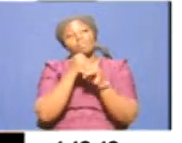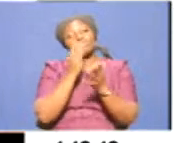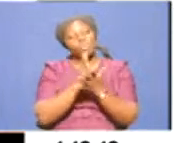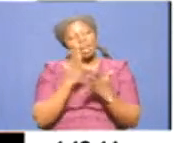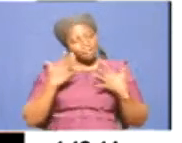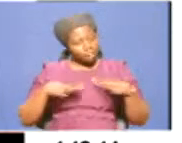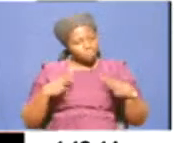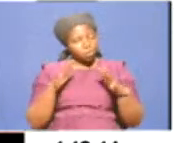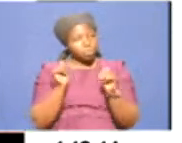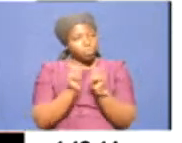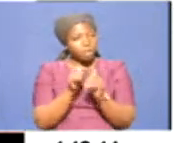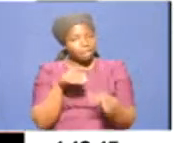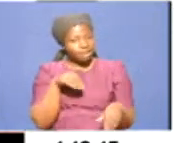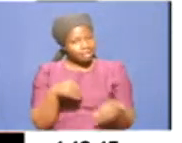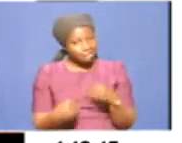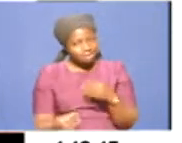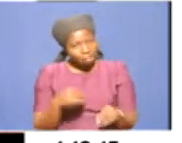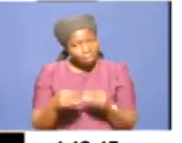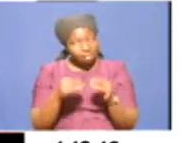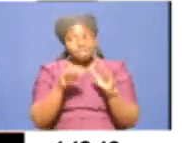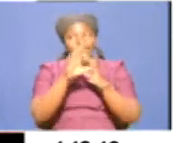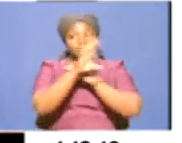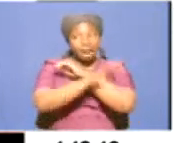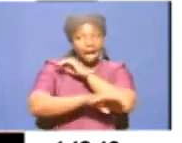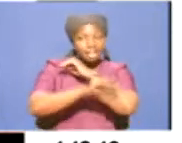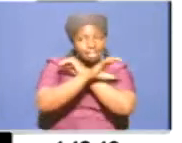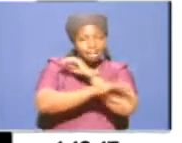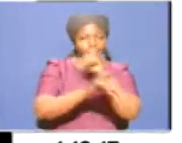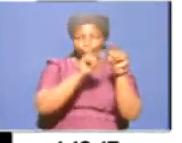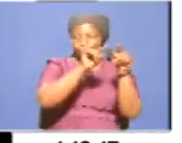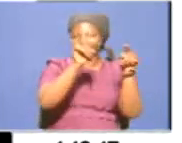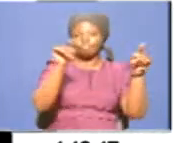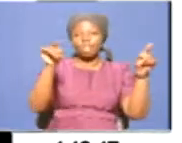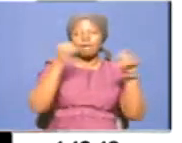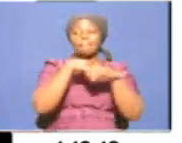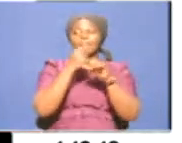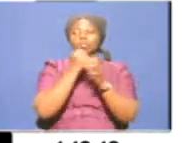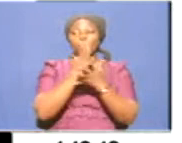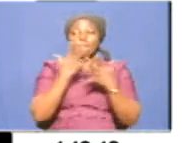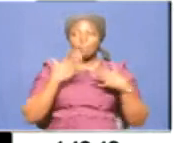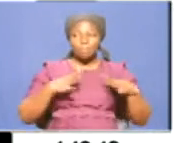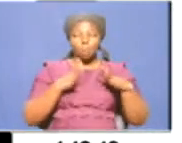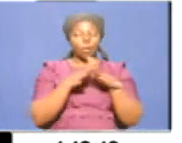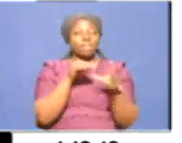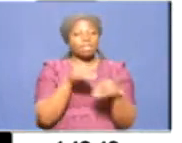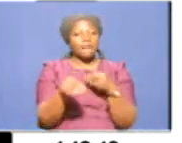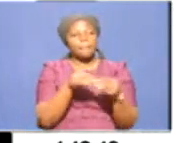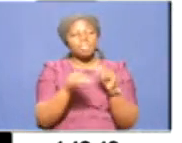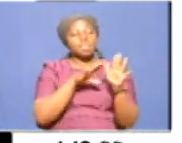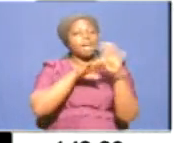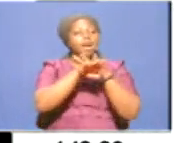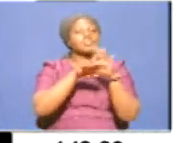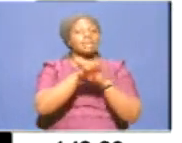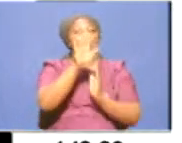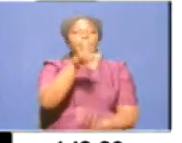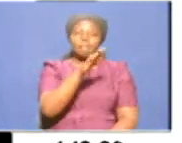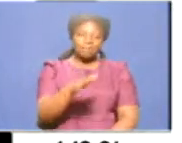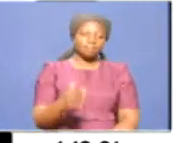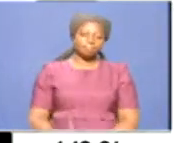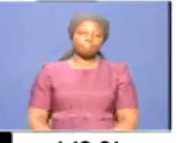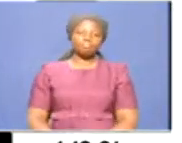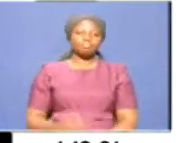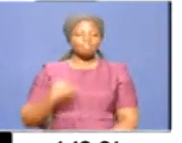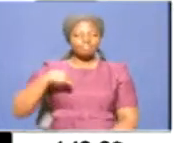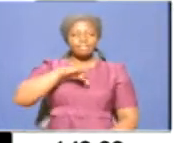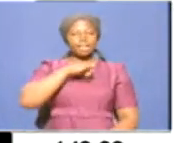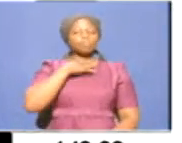disabilities, I mean countries actually, ensure, you know, that persons with disabilities make it to parliament. I mean, we want to lobby parliaments,